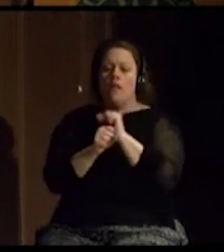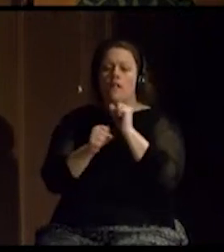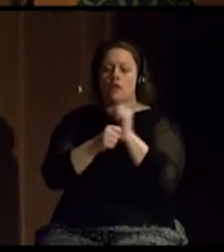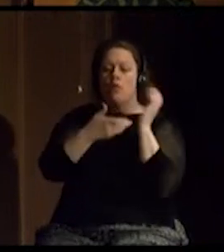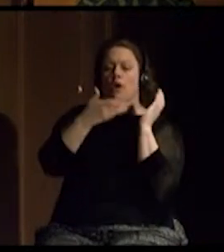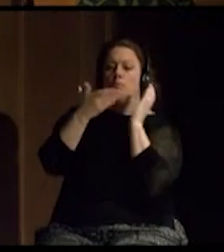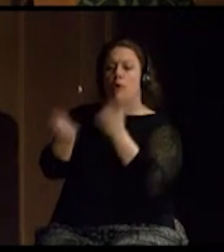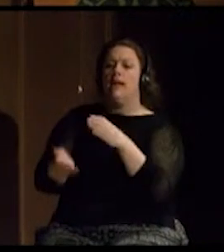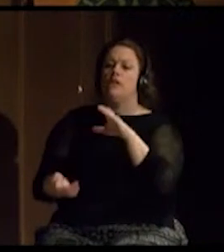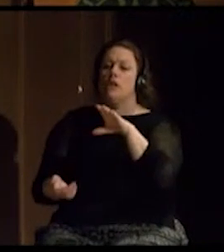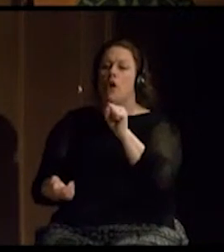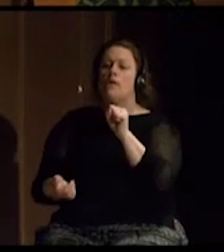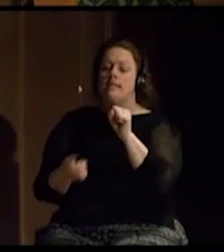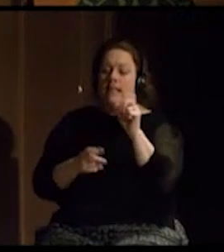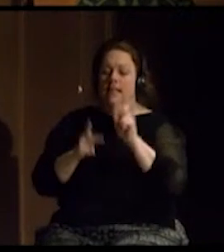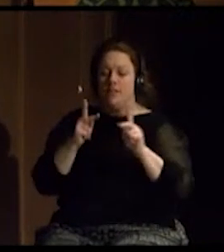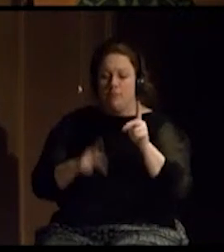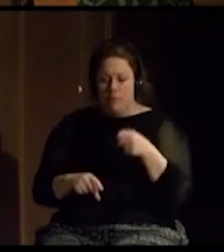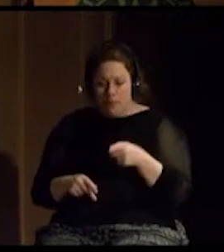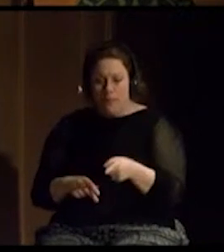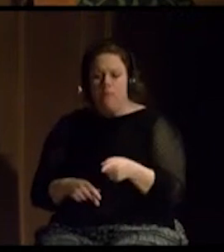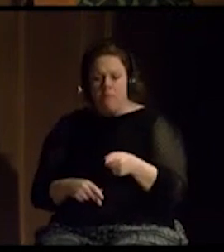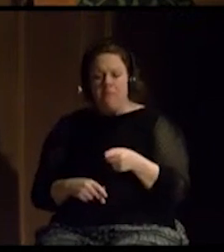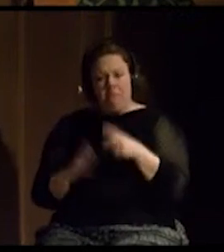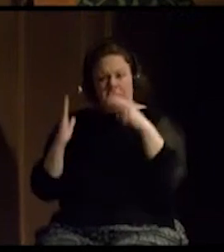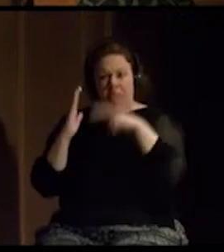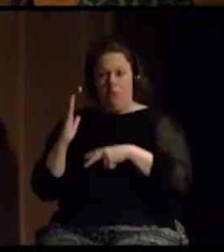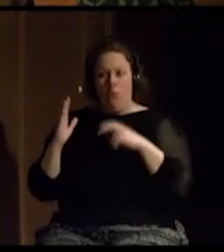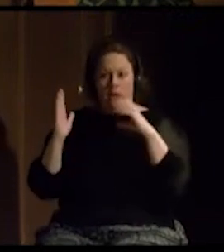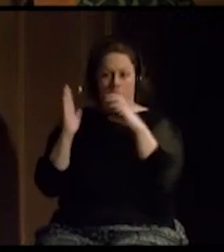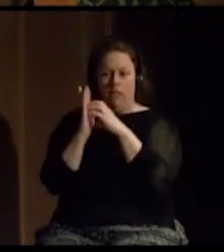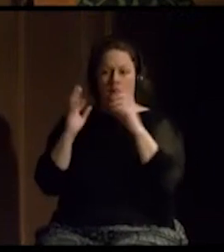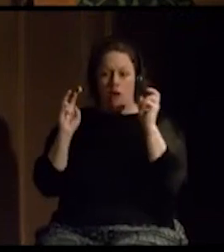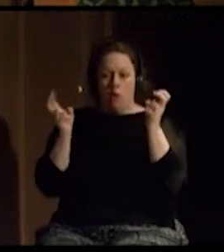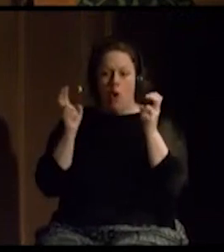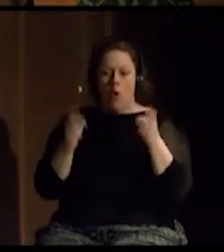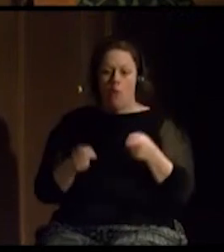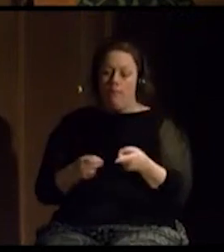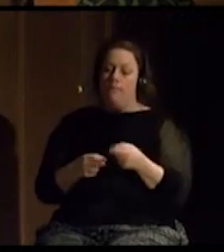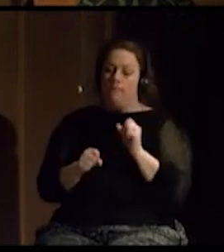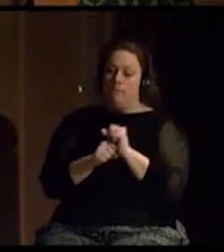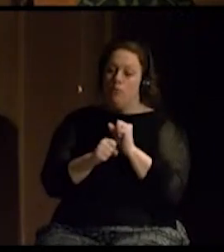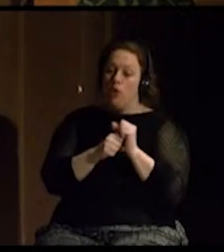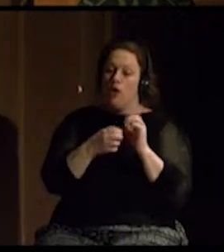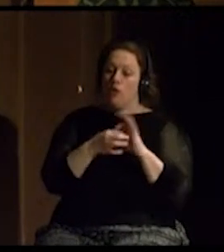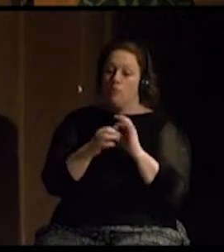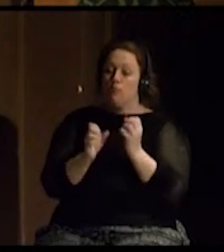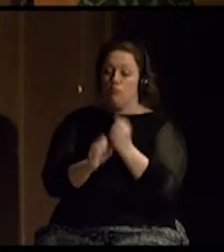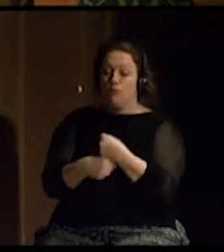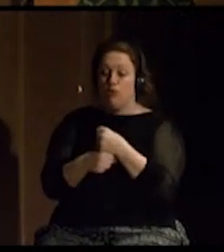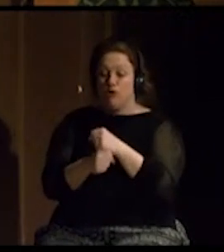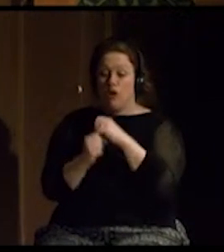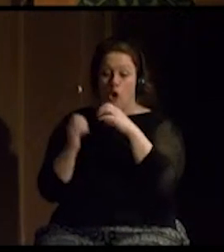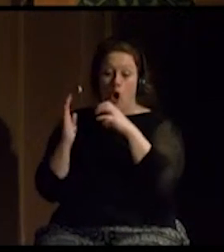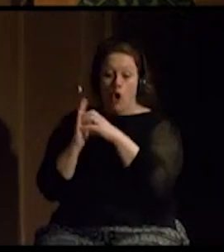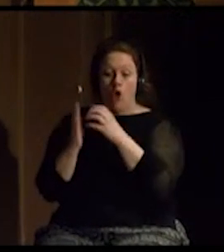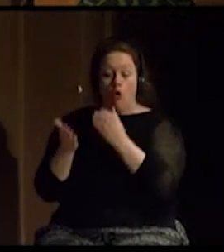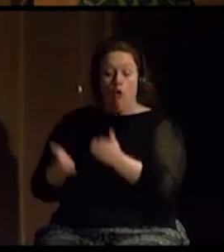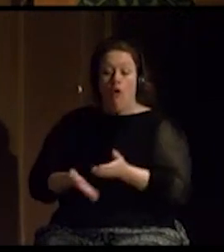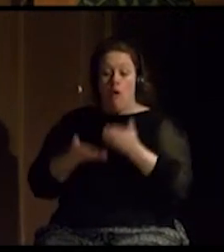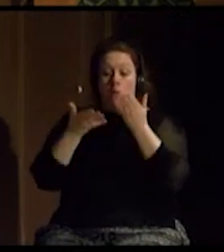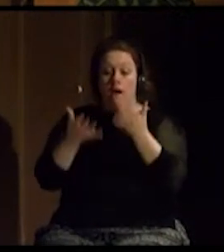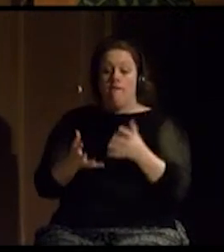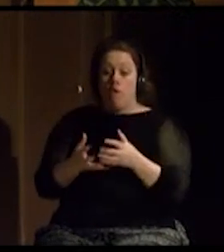with producing the article brought forth validation and respect for our traditional knowledge, and it uplifts our spirits to acknowledge that